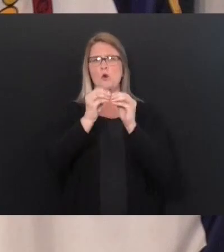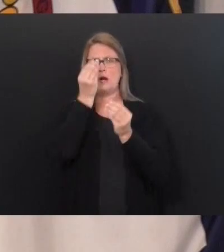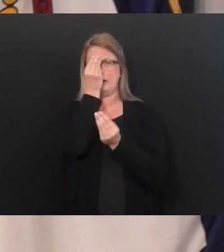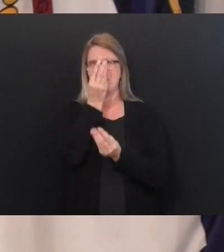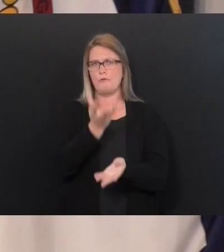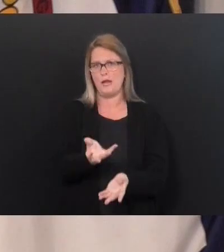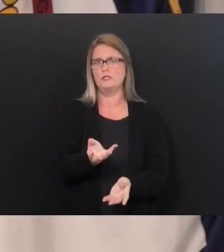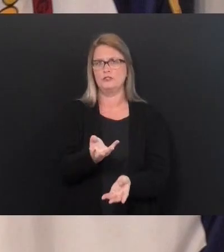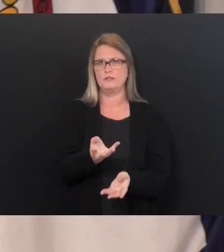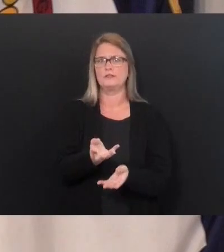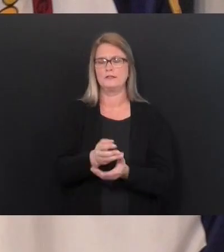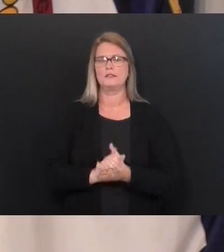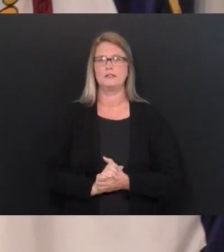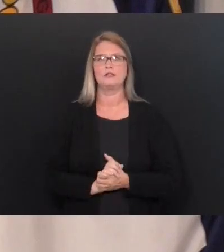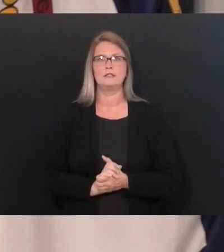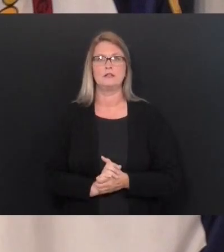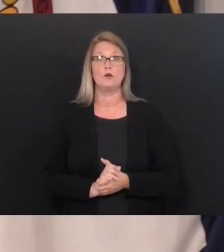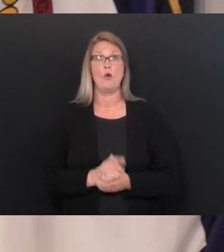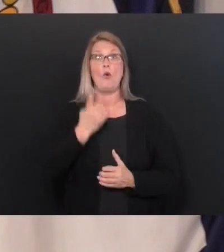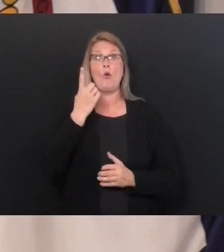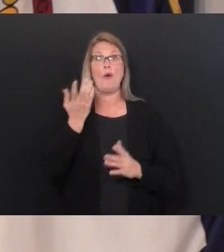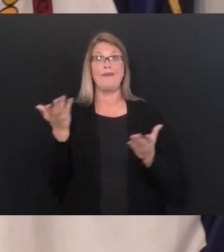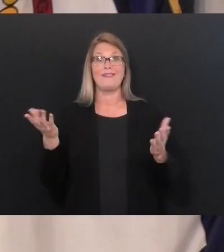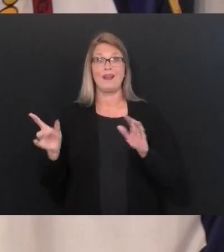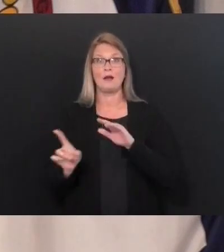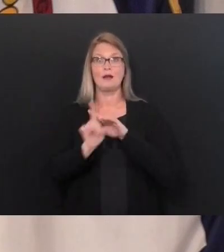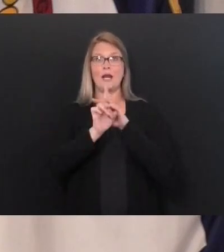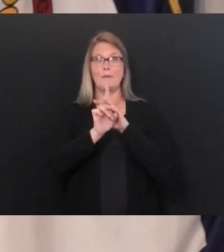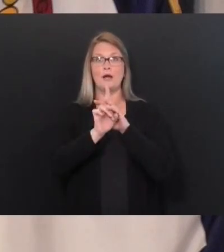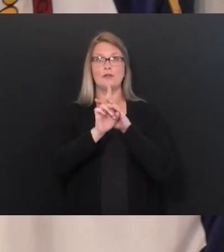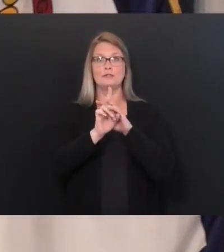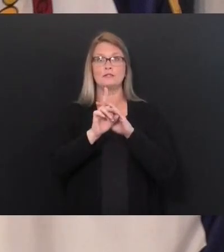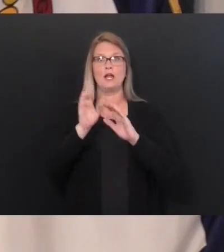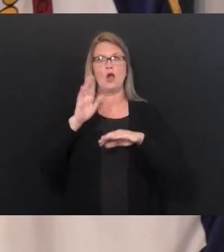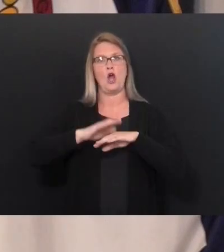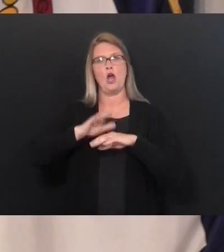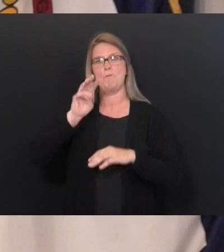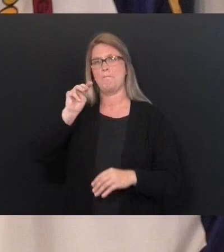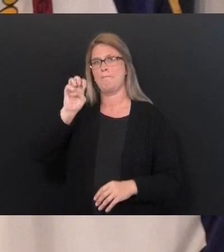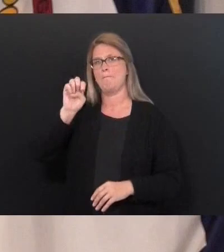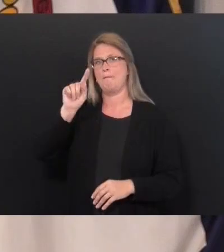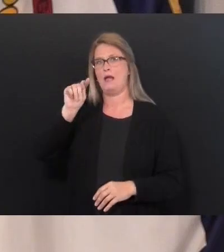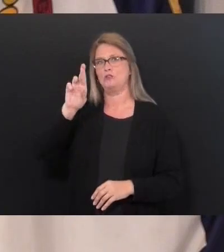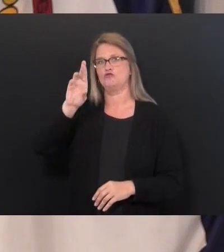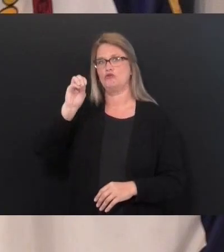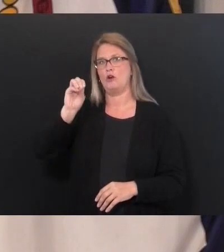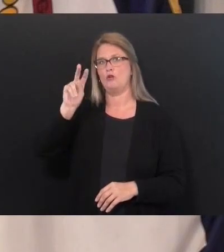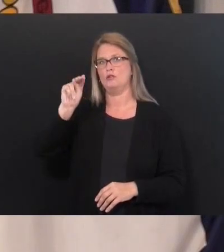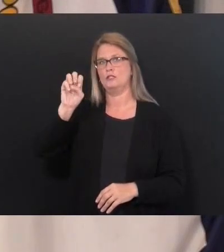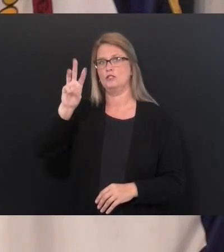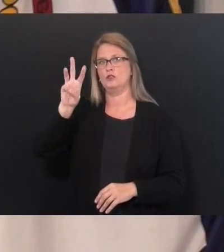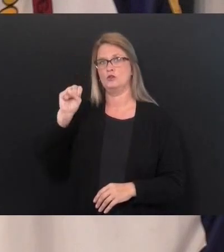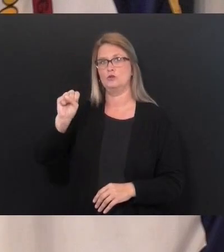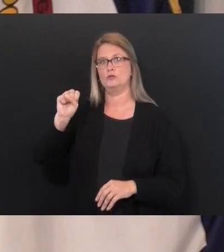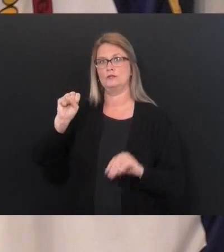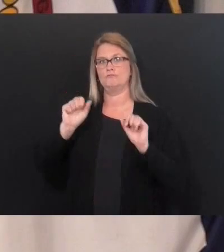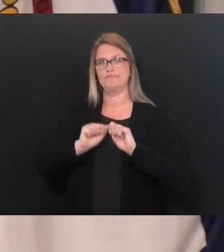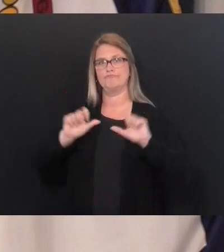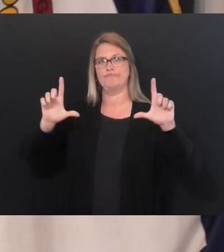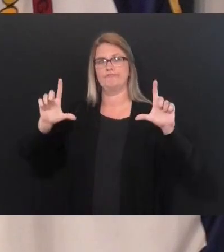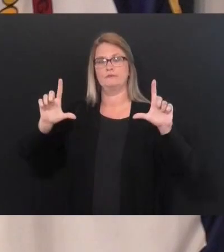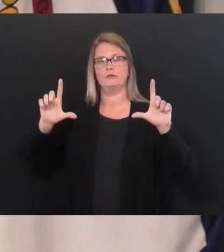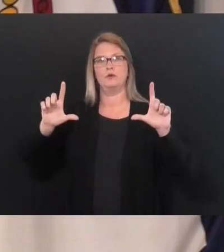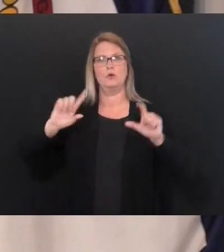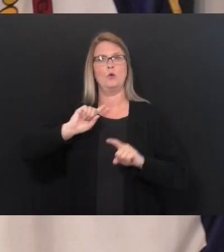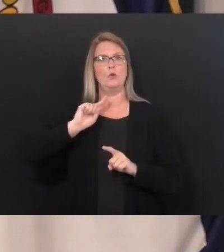want to, one of the things that came up this morning, I was on Metro News, and one of the big things that came up is,